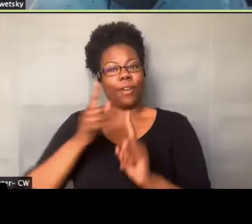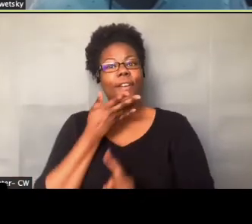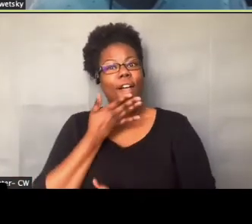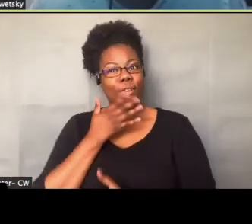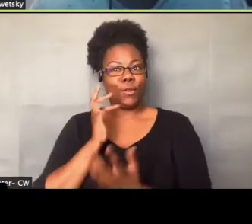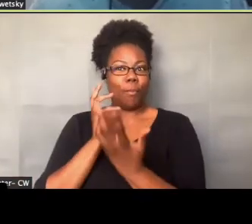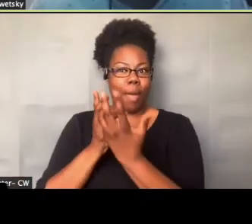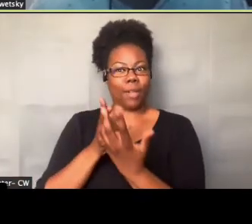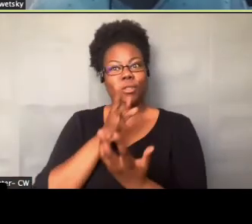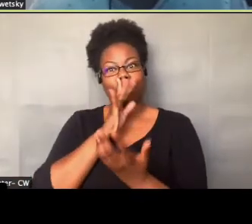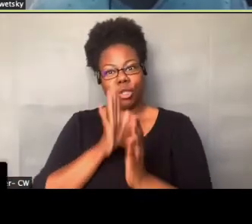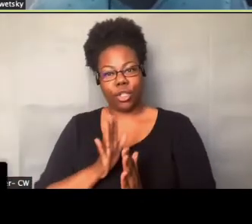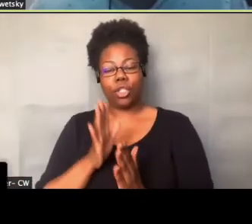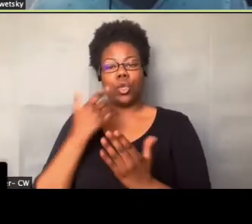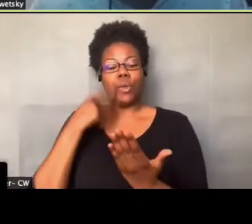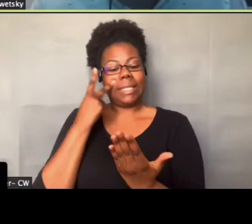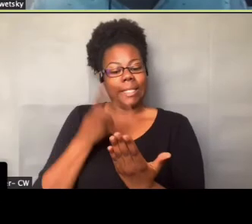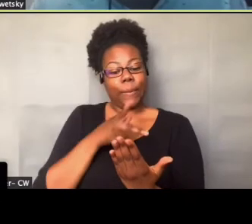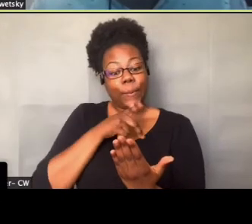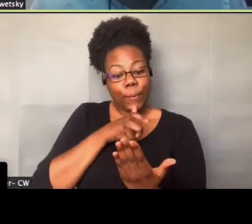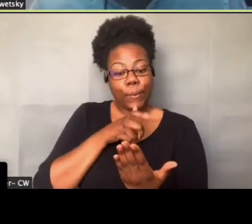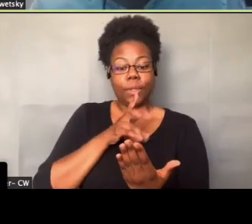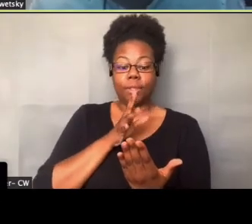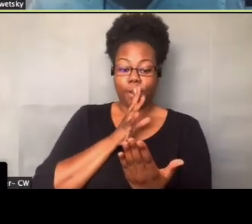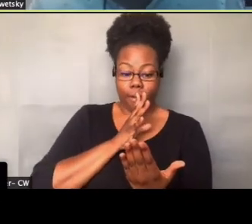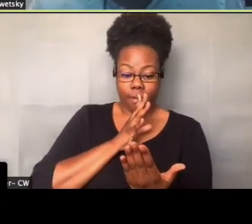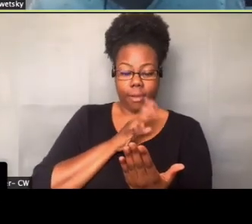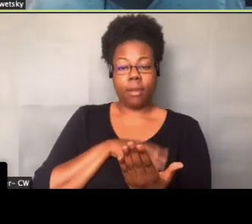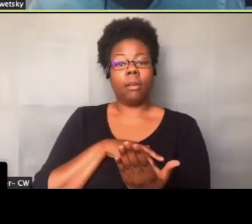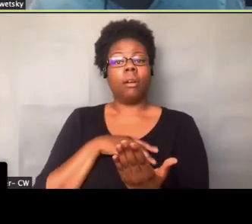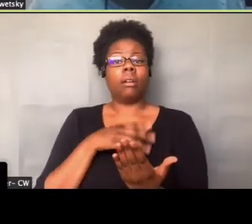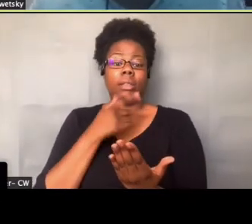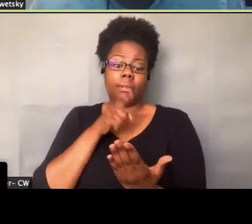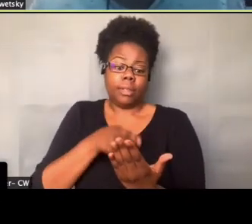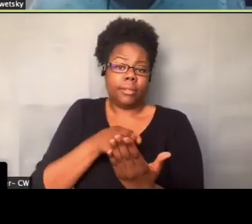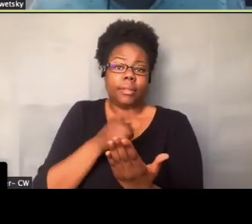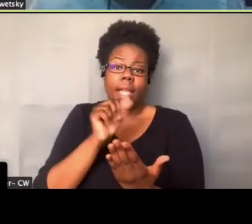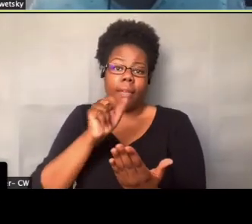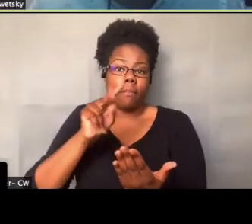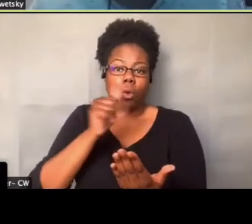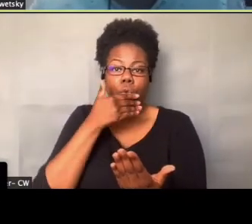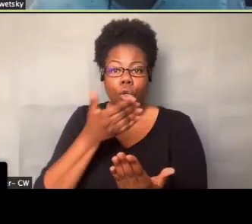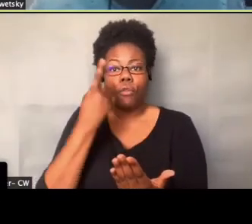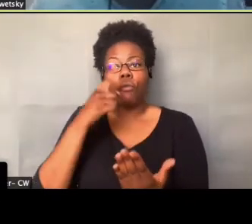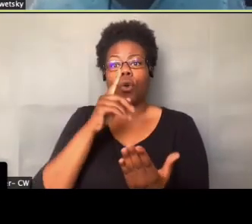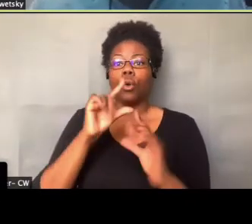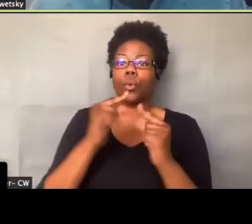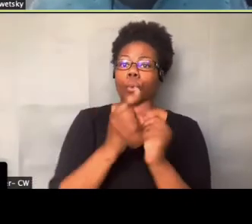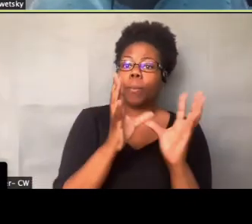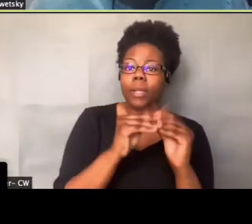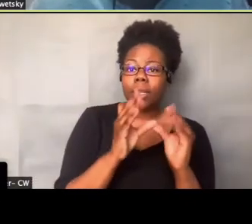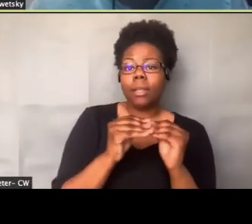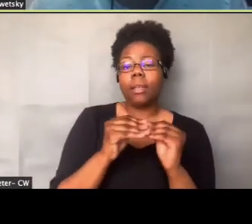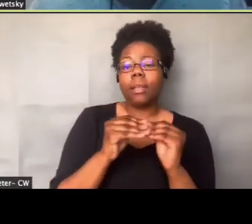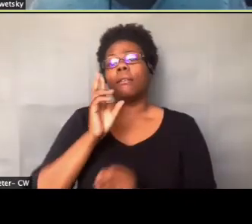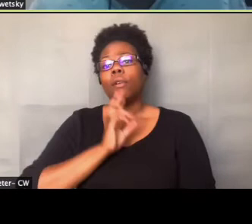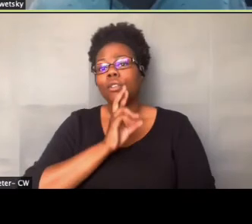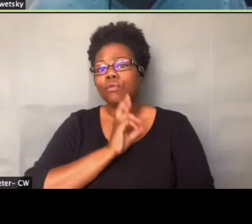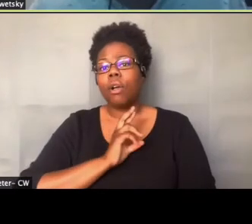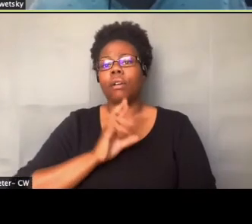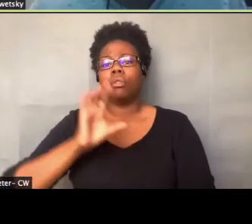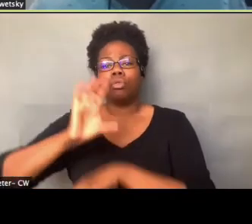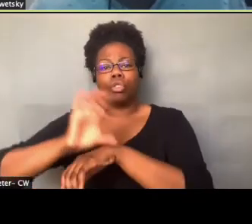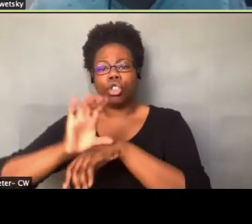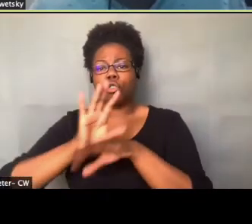voice. And so you can use Ava in group meetings, in restaurants, one-on-one, church, etc. And it actually does quite well